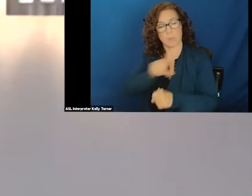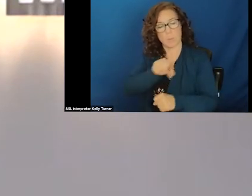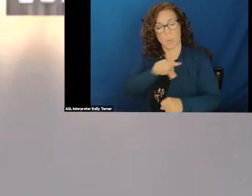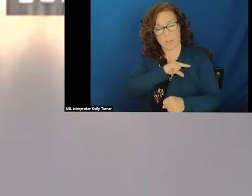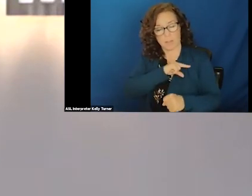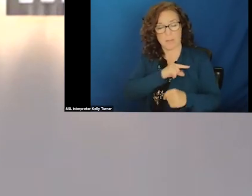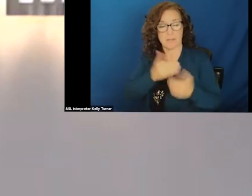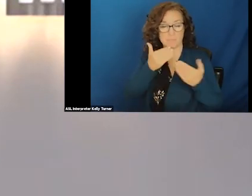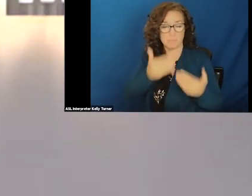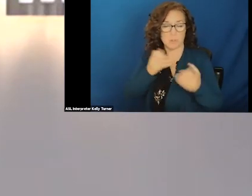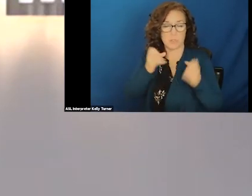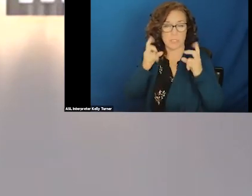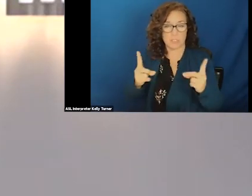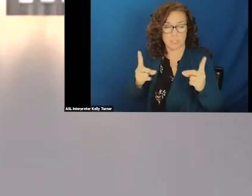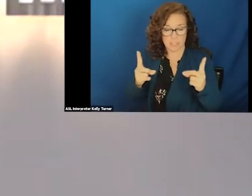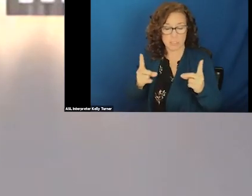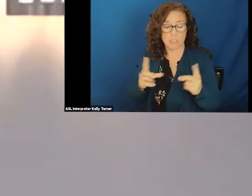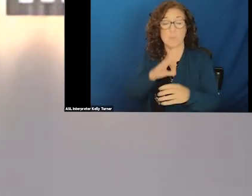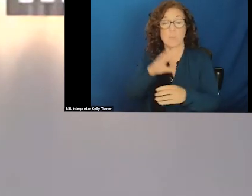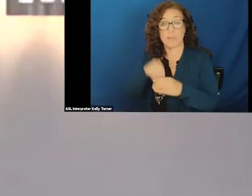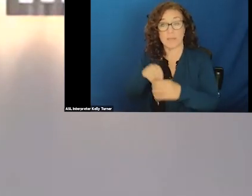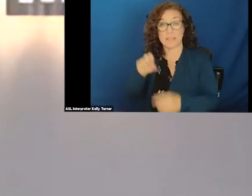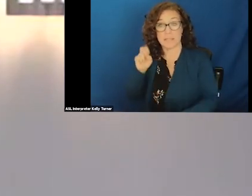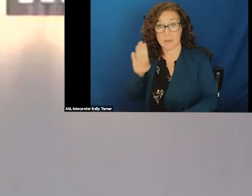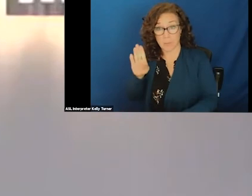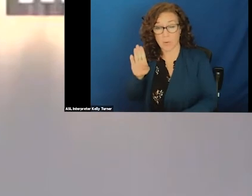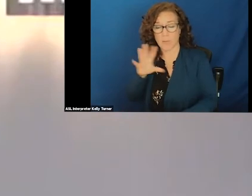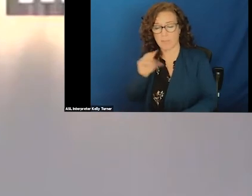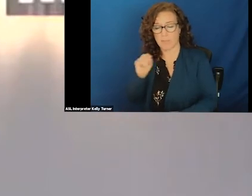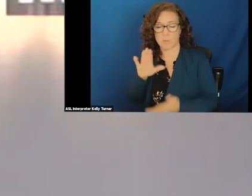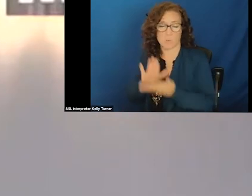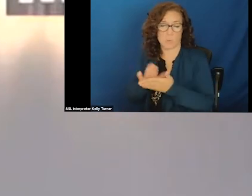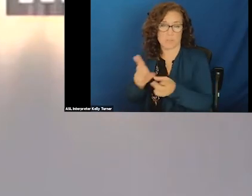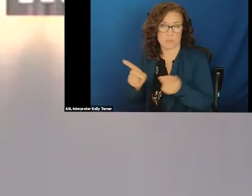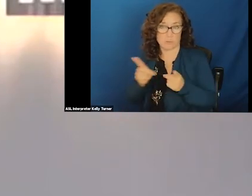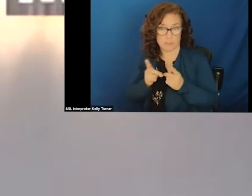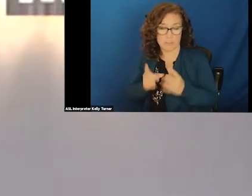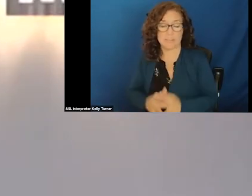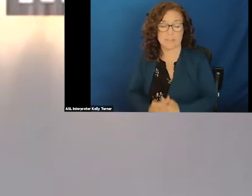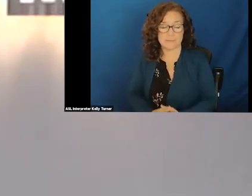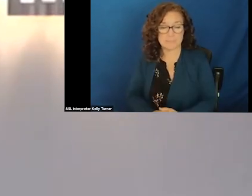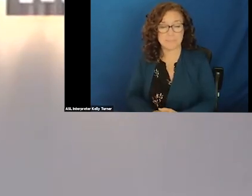So now board members may ask for a motion to approve the resolution